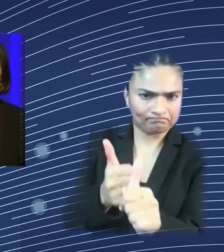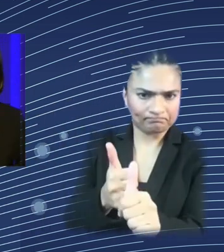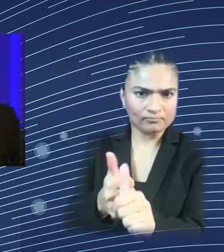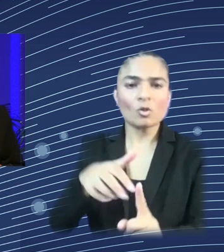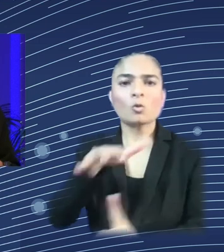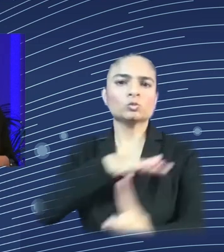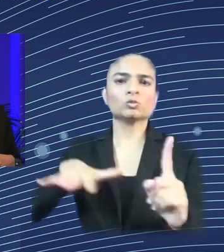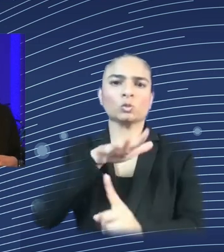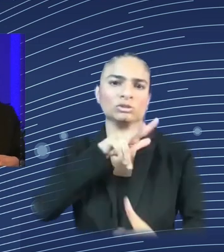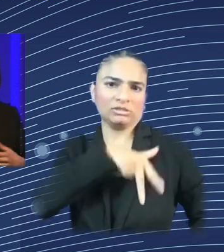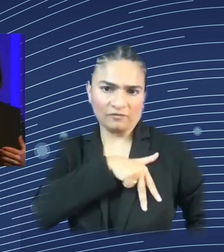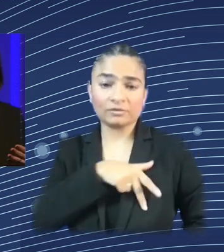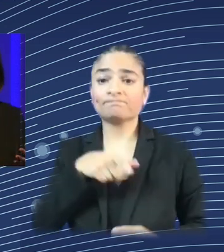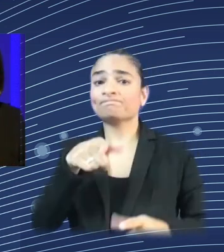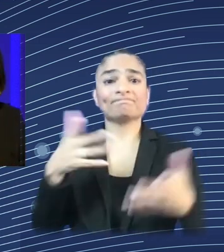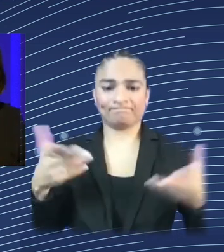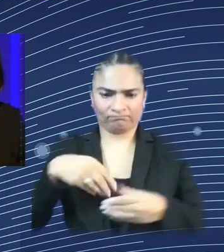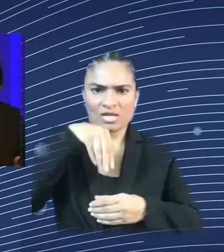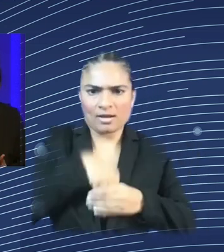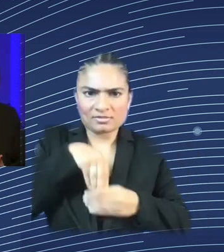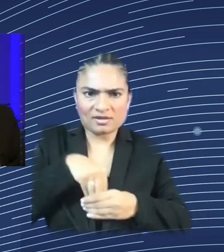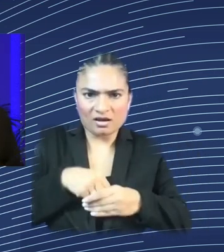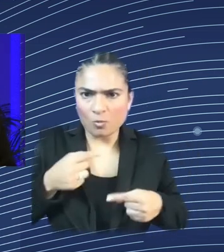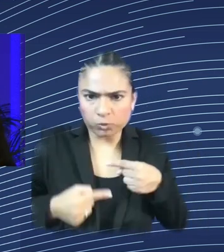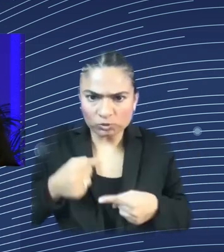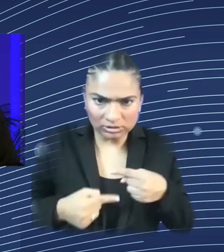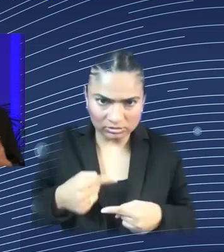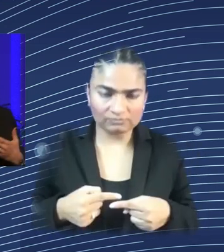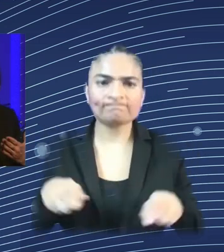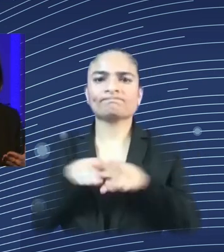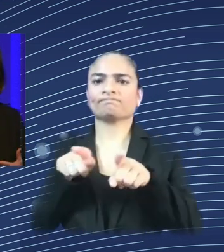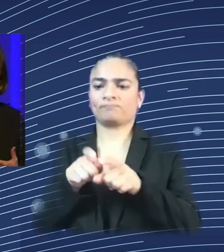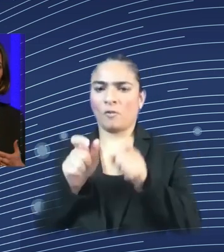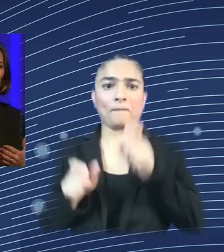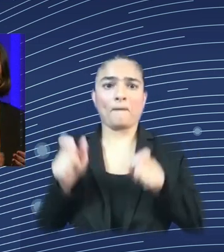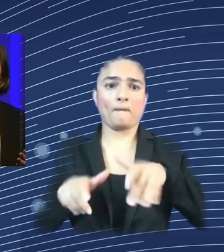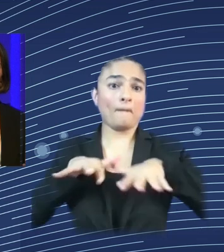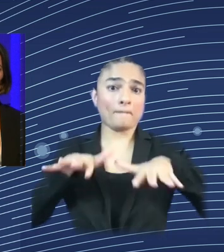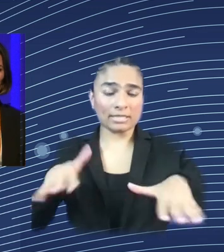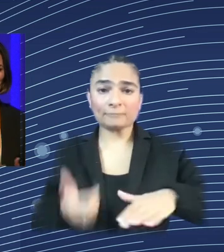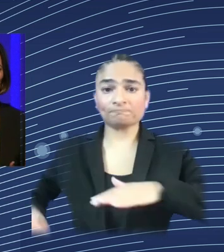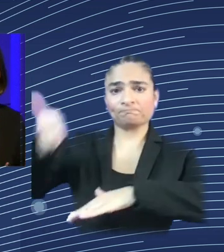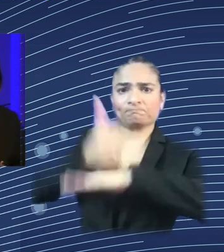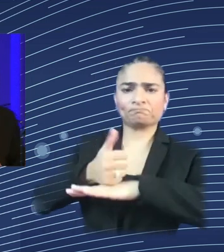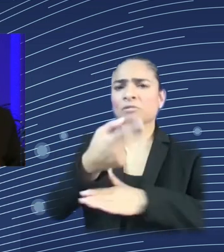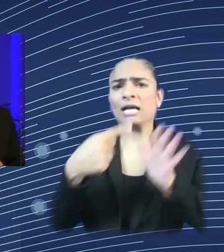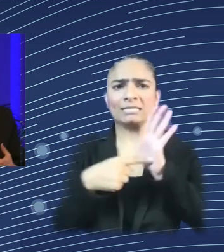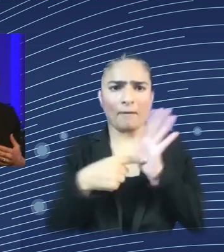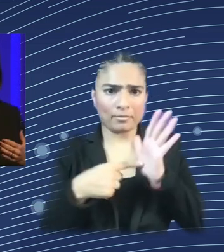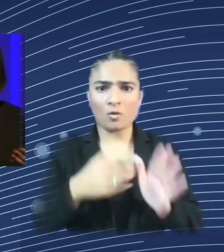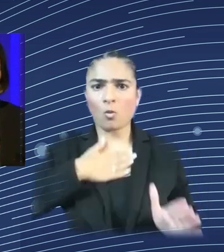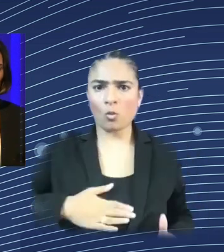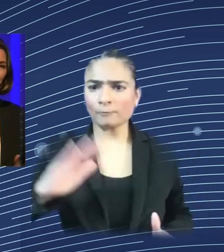example, to verify unemployment numbers, which is a very big calculation, people told